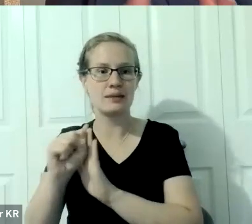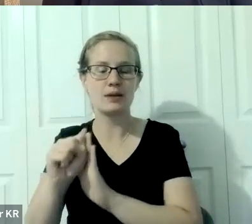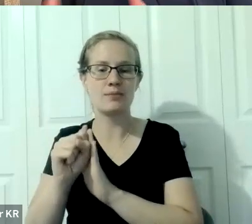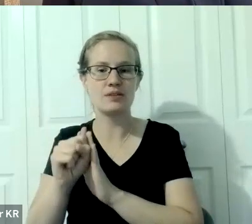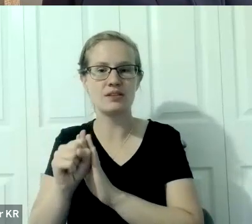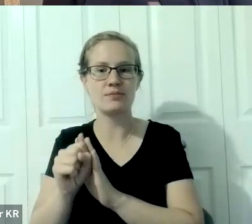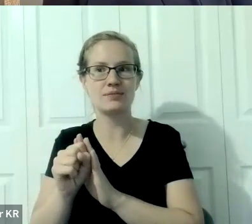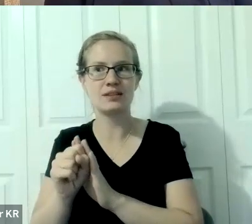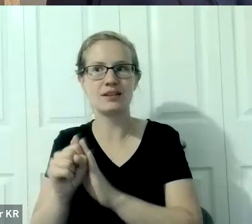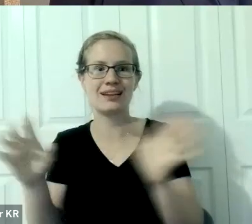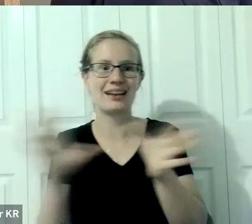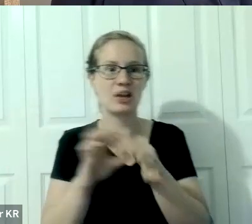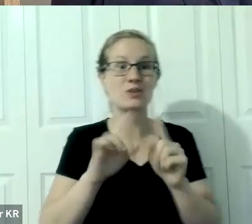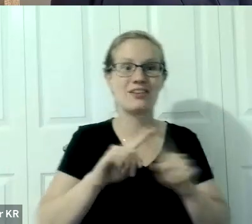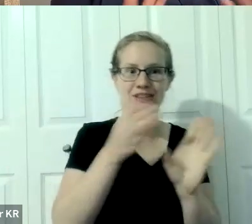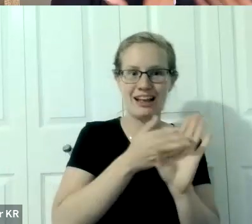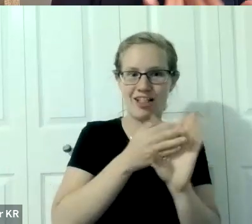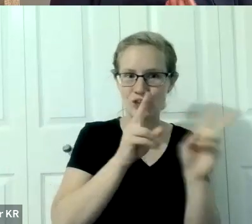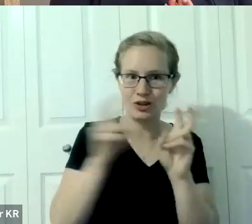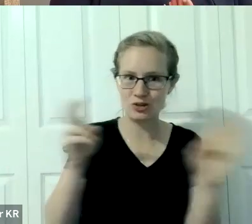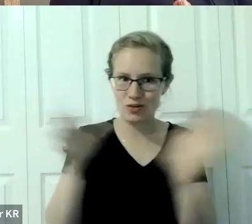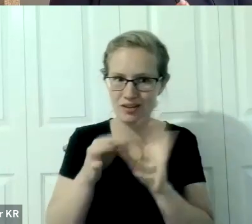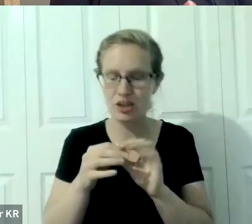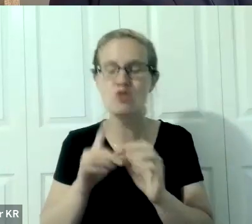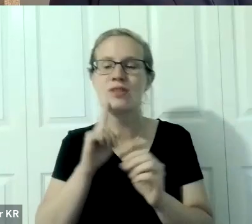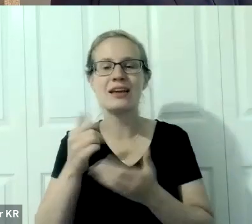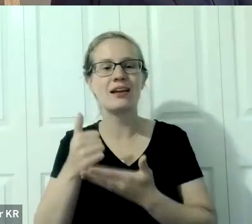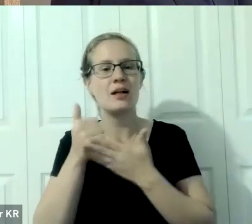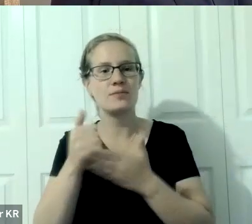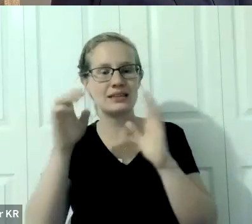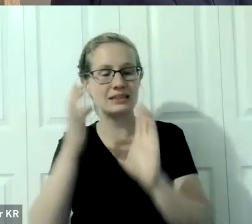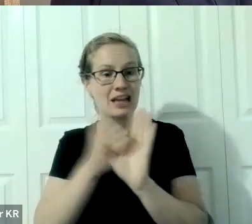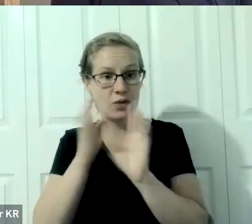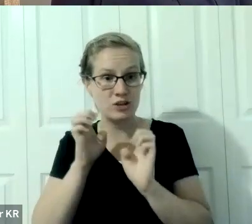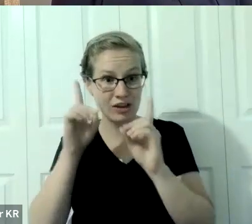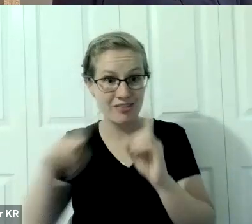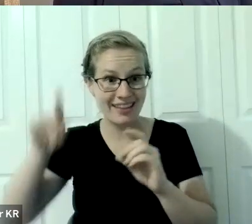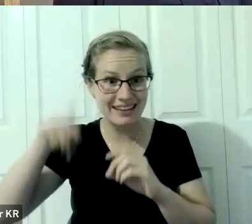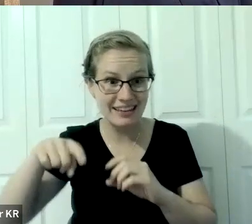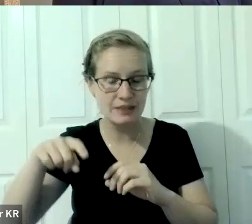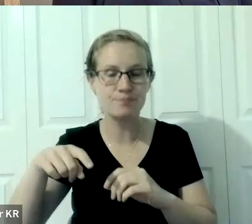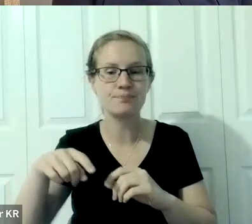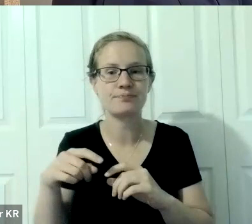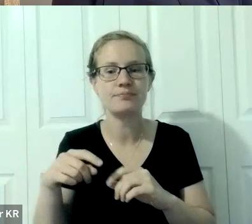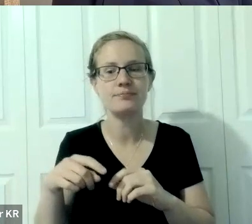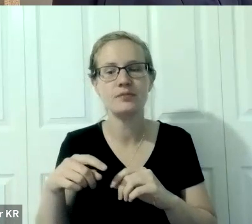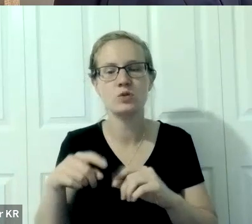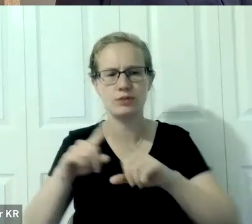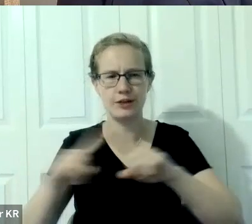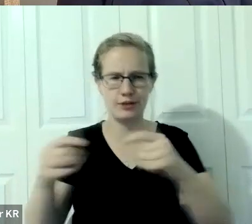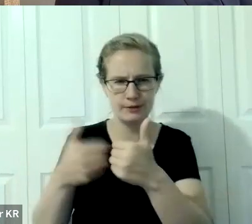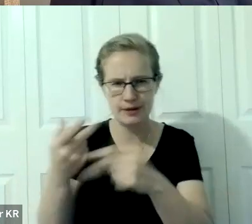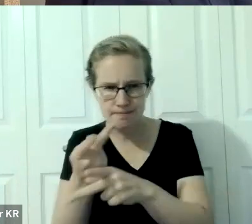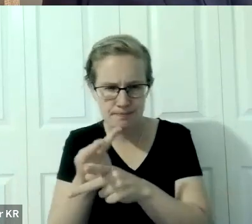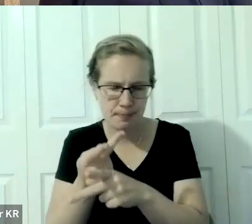different psychological issues can really give them the psychoeducation that they need to differentiate